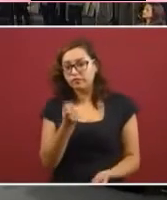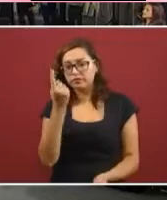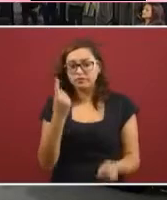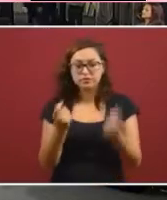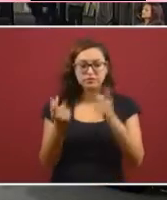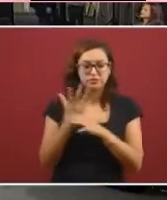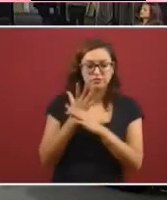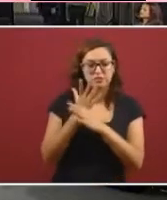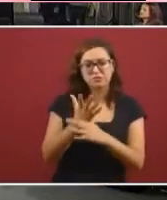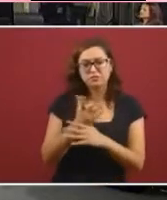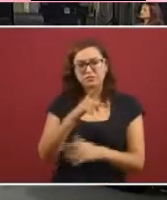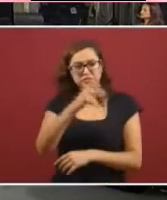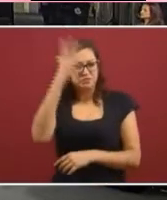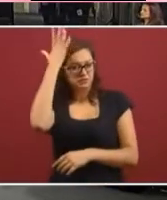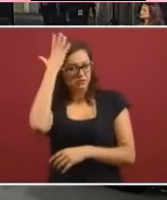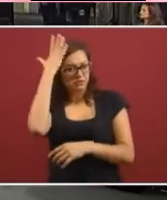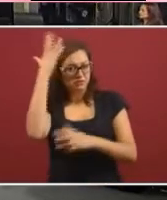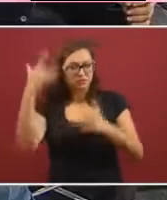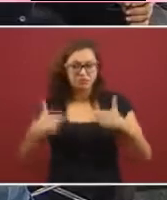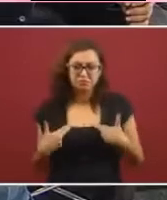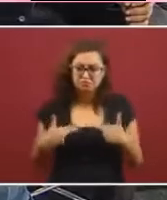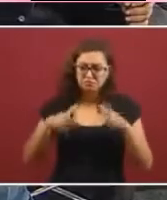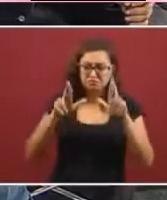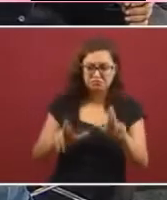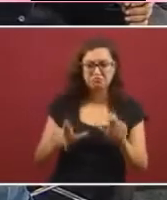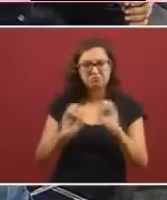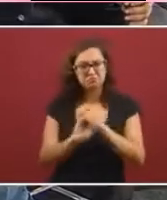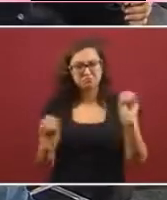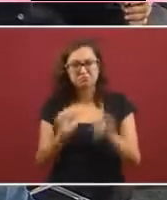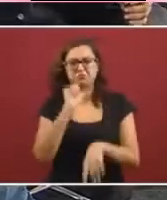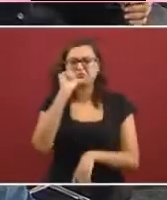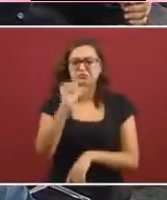Some are saying that the leaders are not representing them.